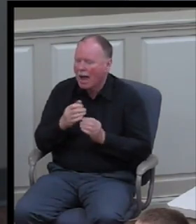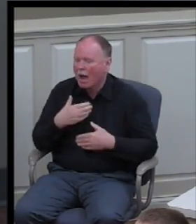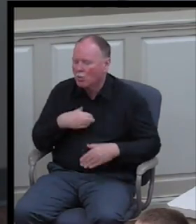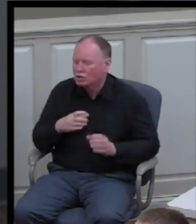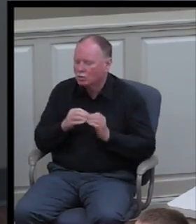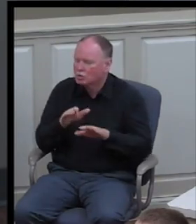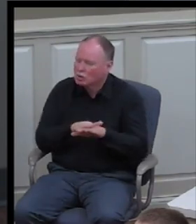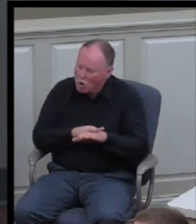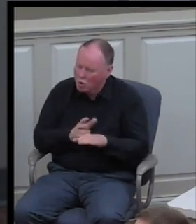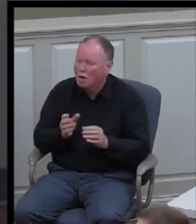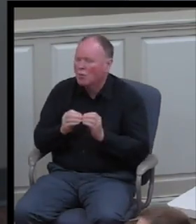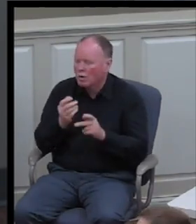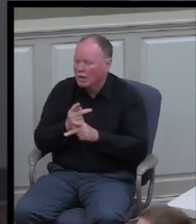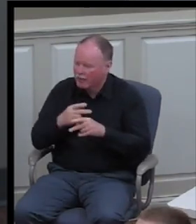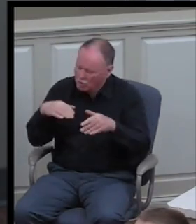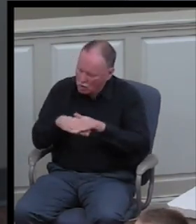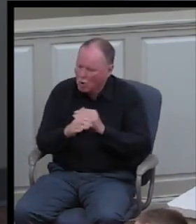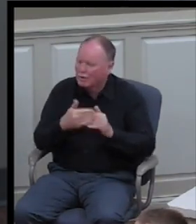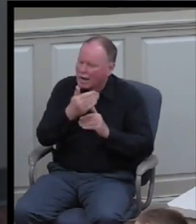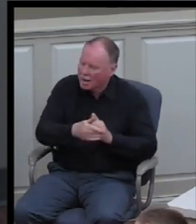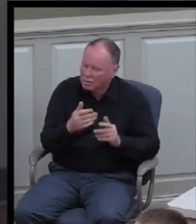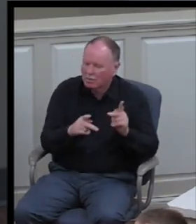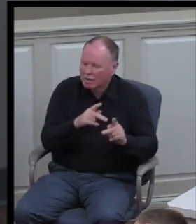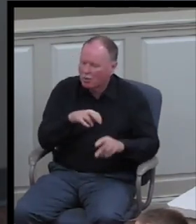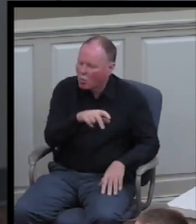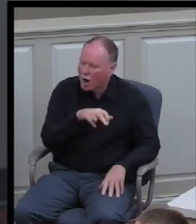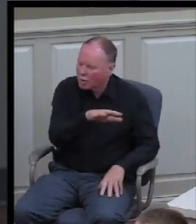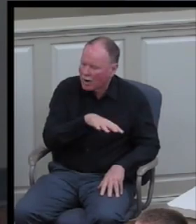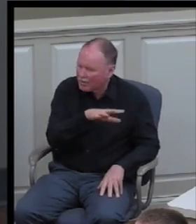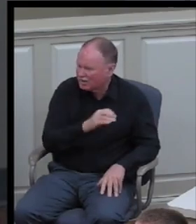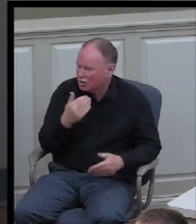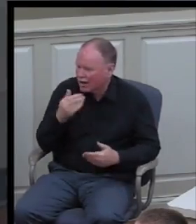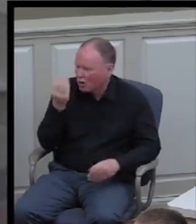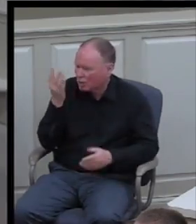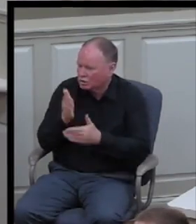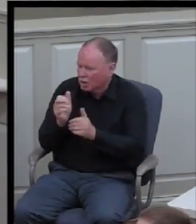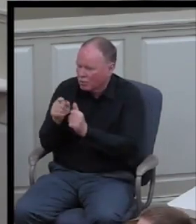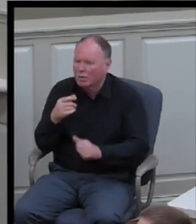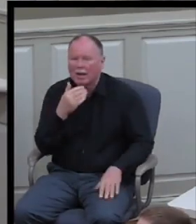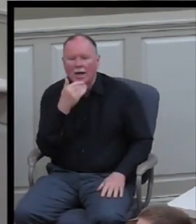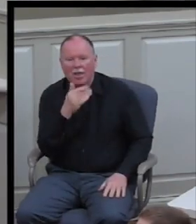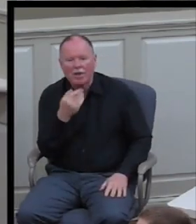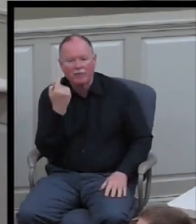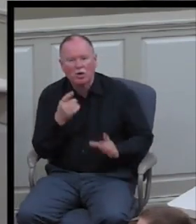into the neighborhood where the sidewalks where pedestrians walk around. So. Okay, thank you, sir.